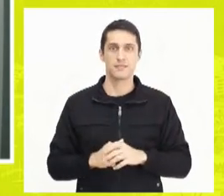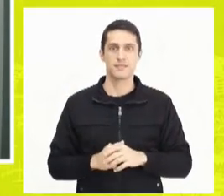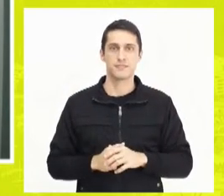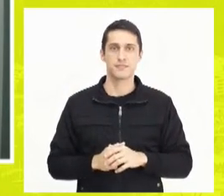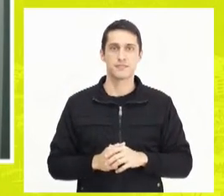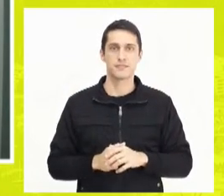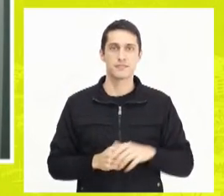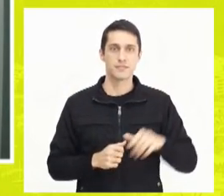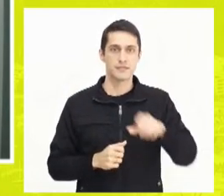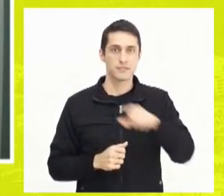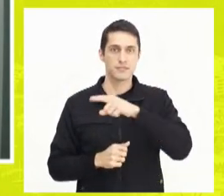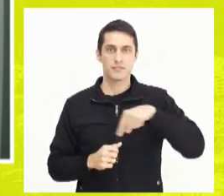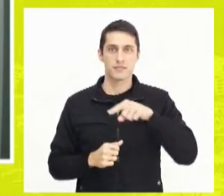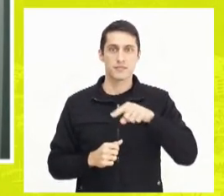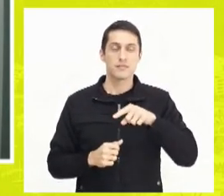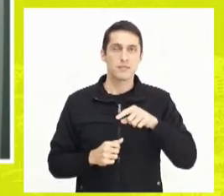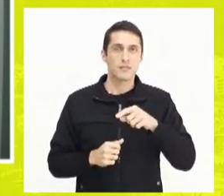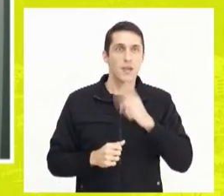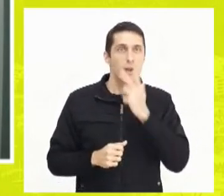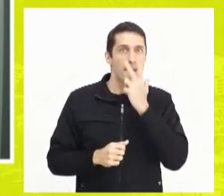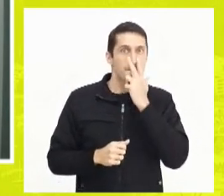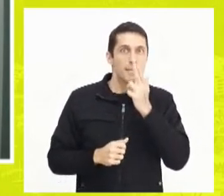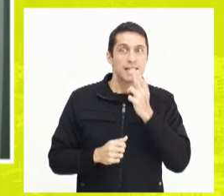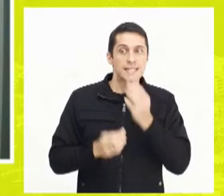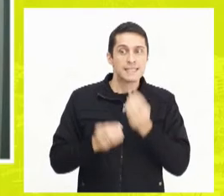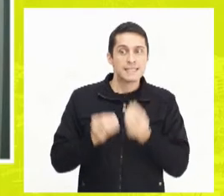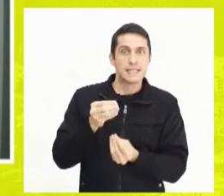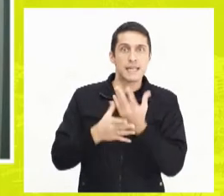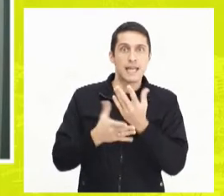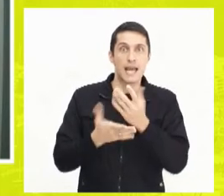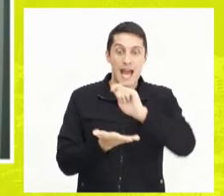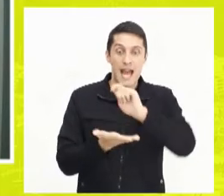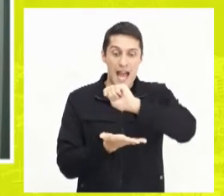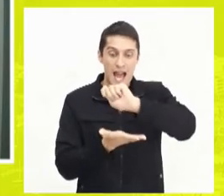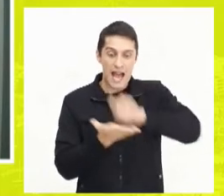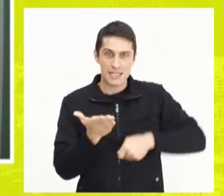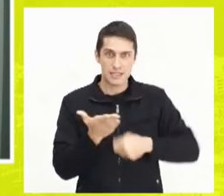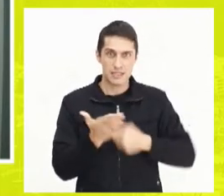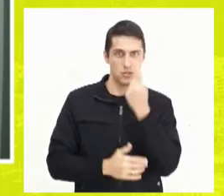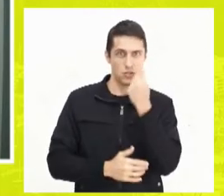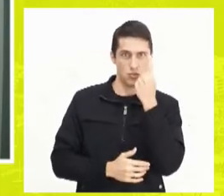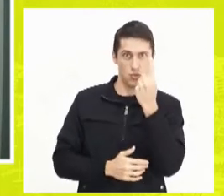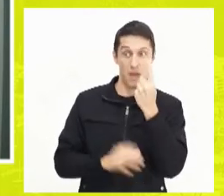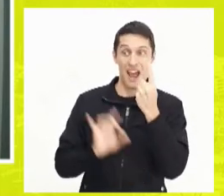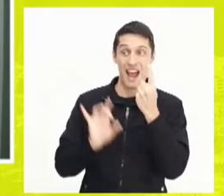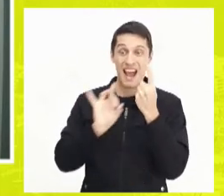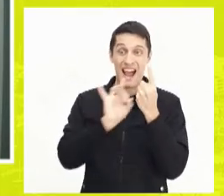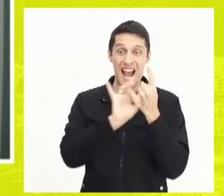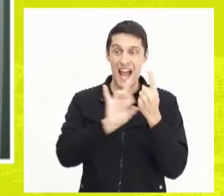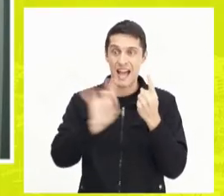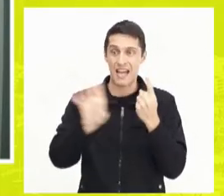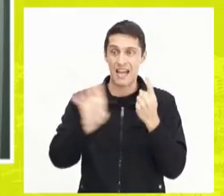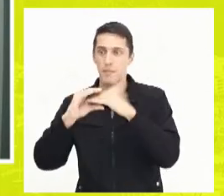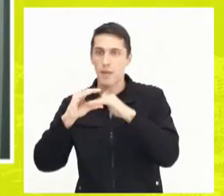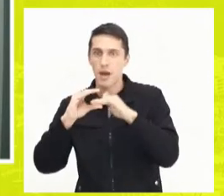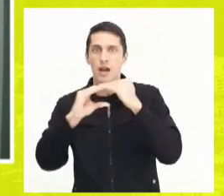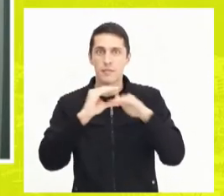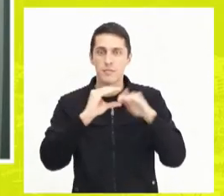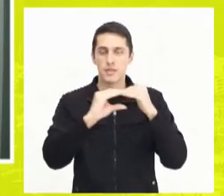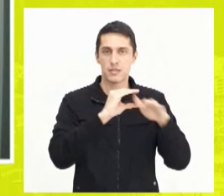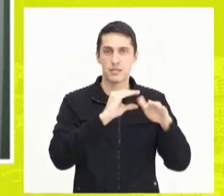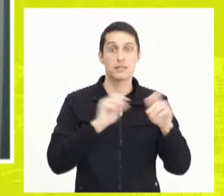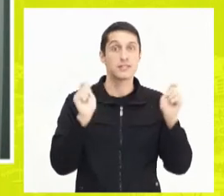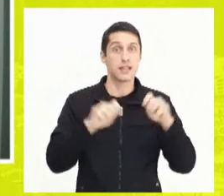say that that message was sent or not well a single signature to